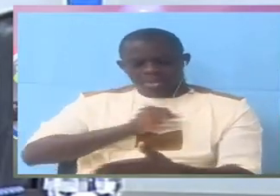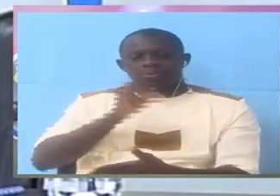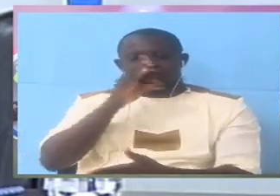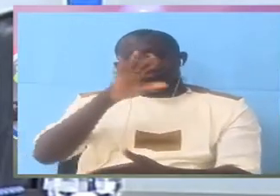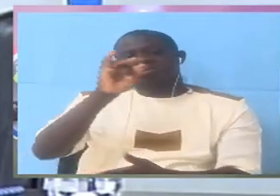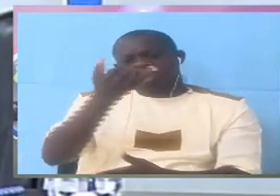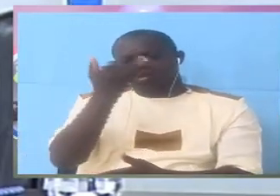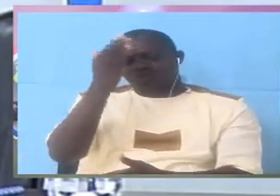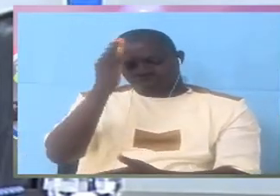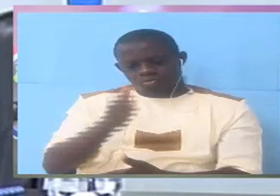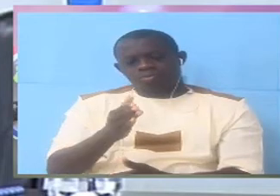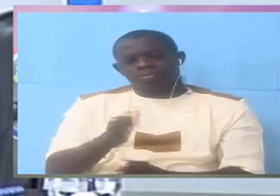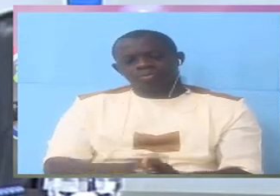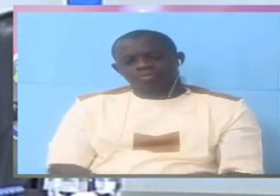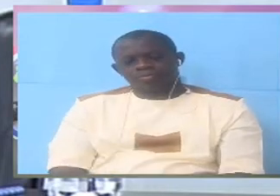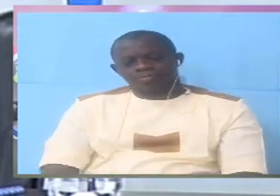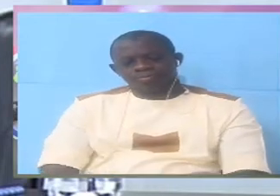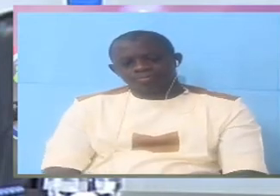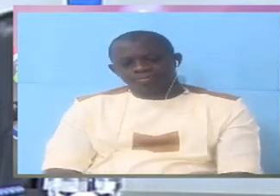Okay.